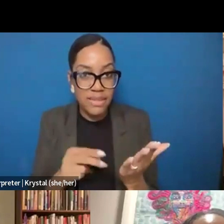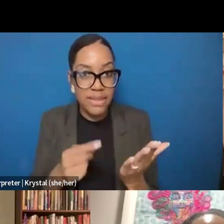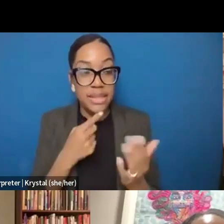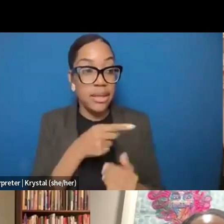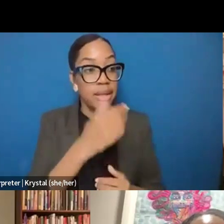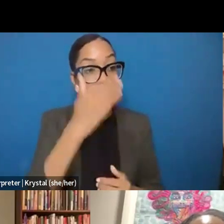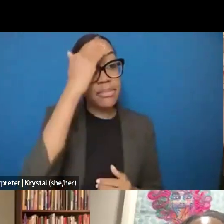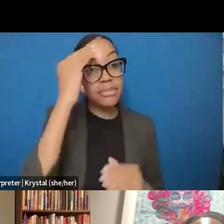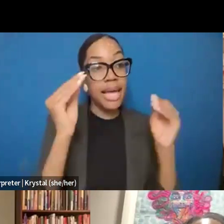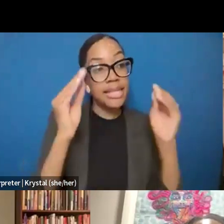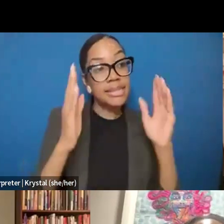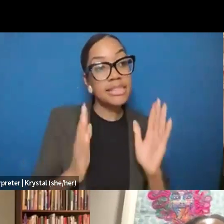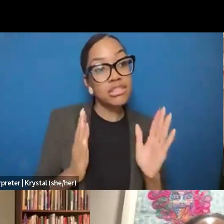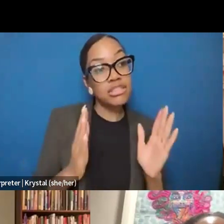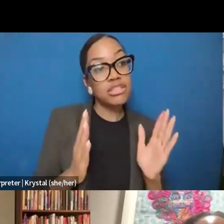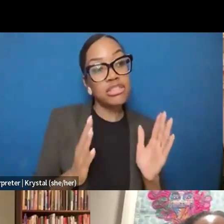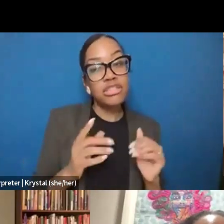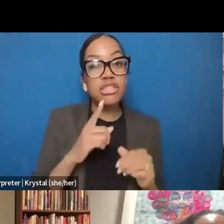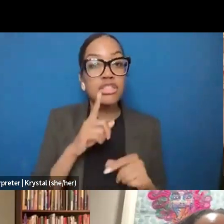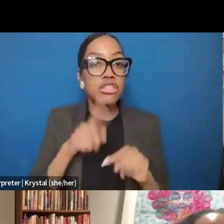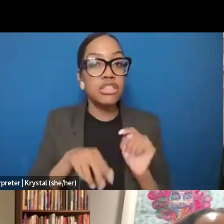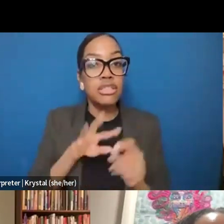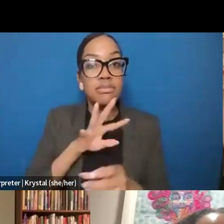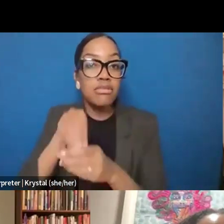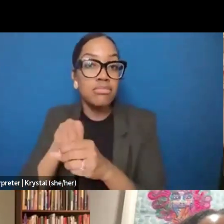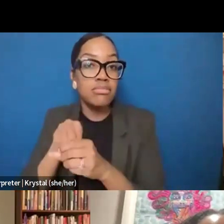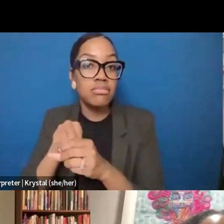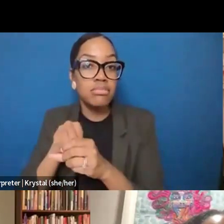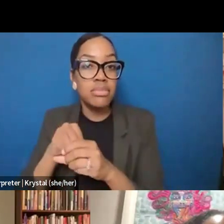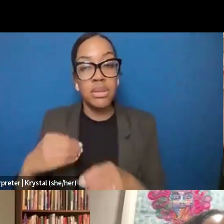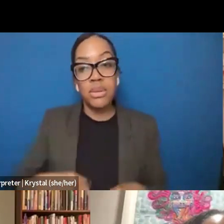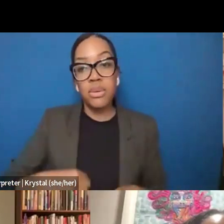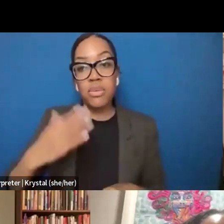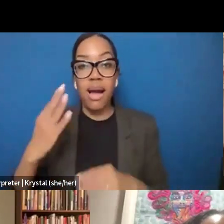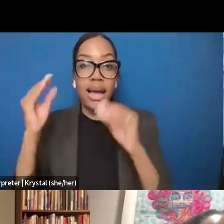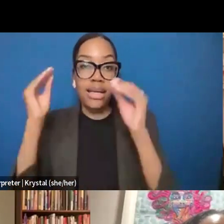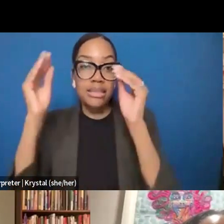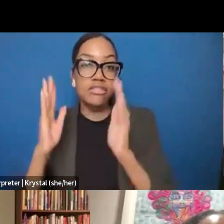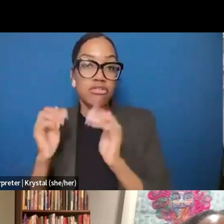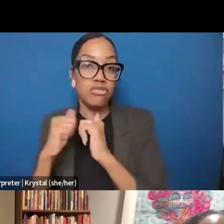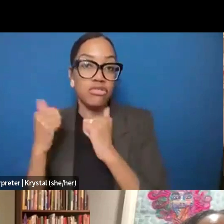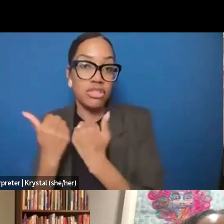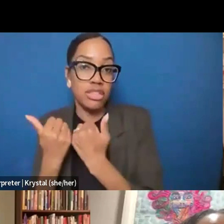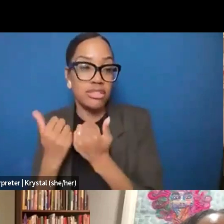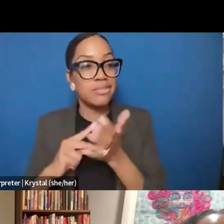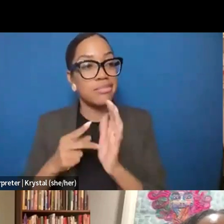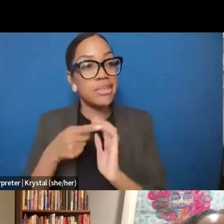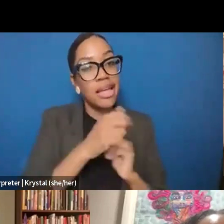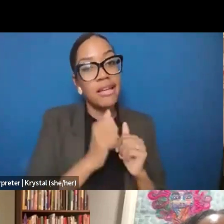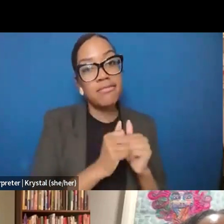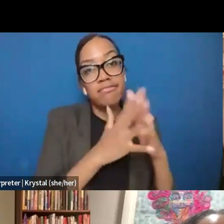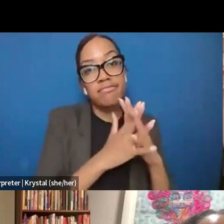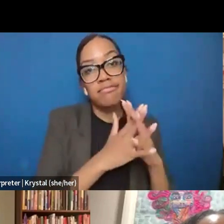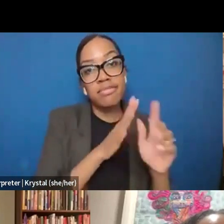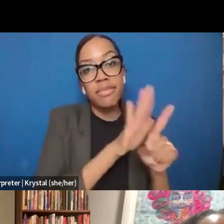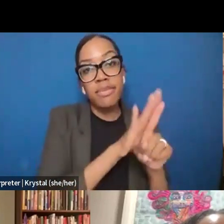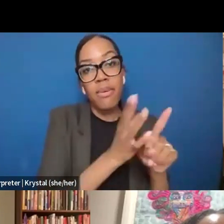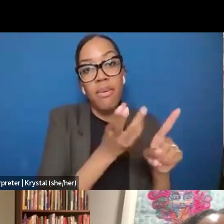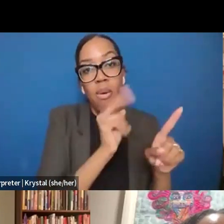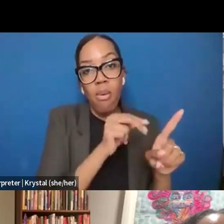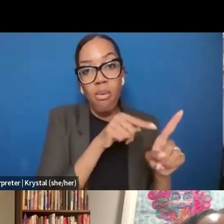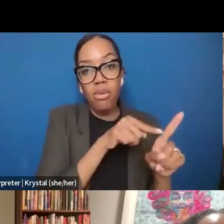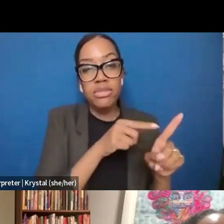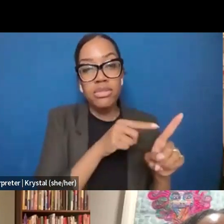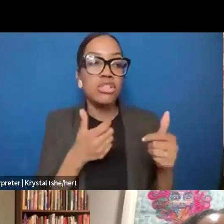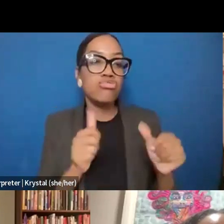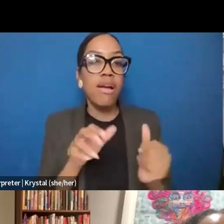part of mainstream white teacher organizations, they went and they created their own thing and essentially tried to do the same thing that white teacher